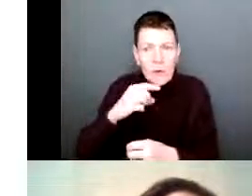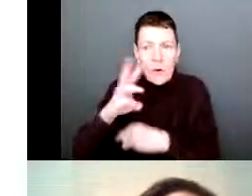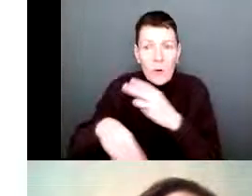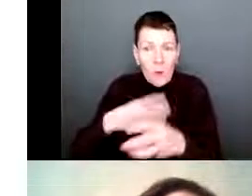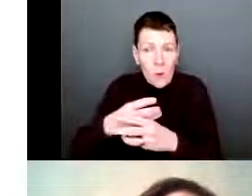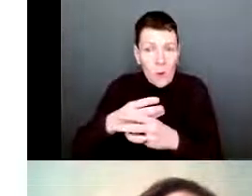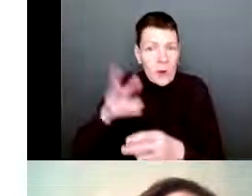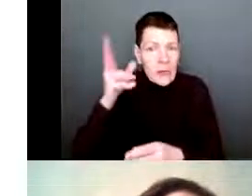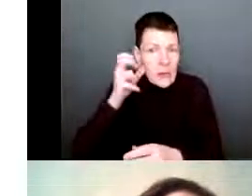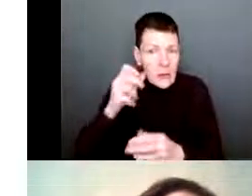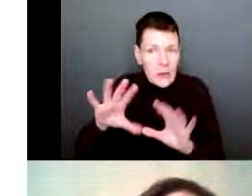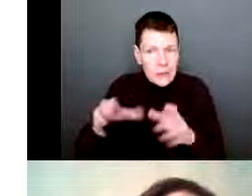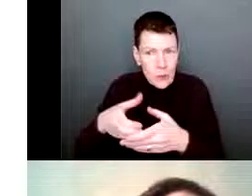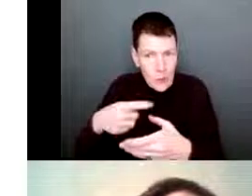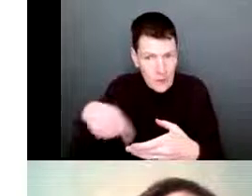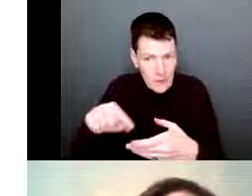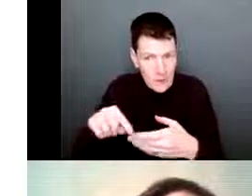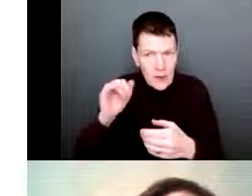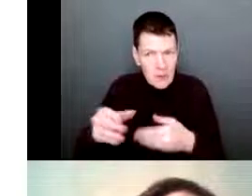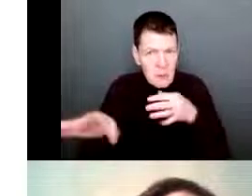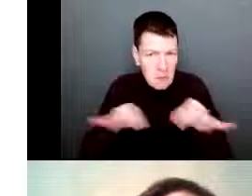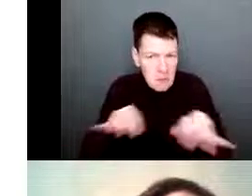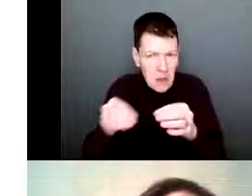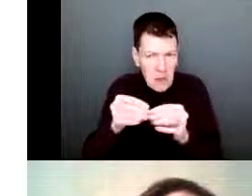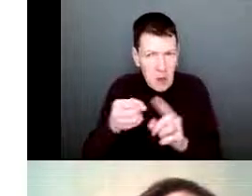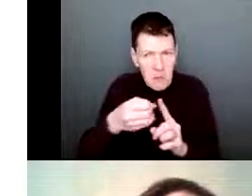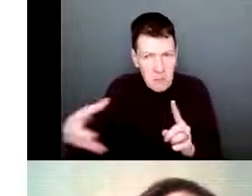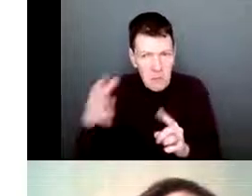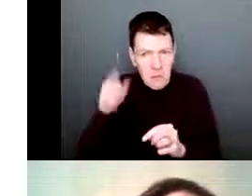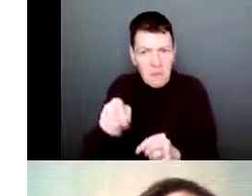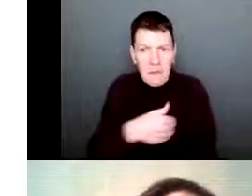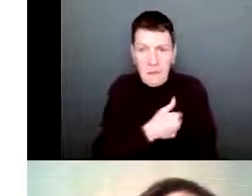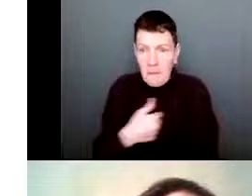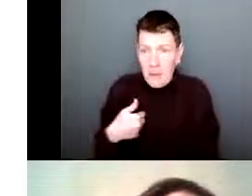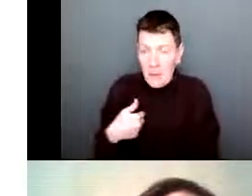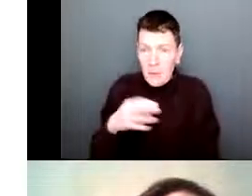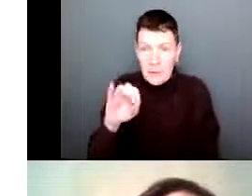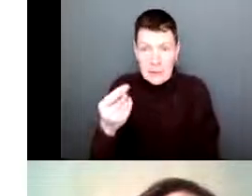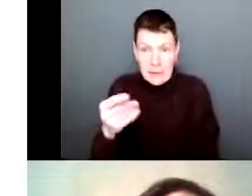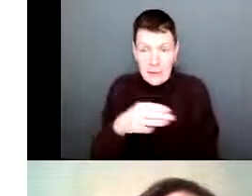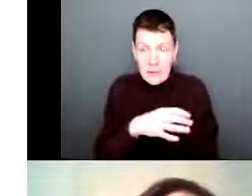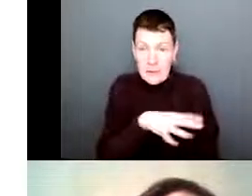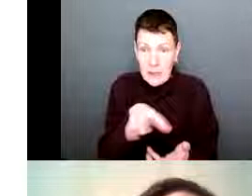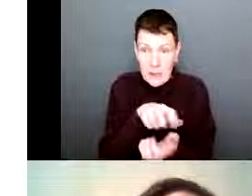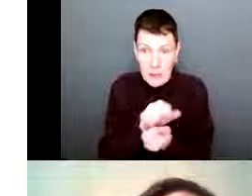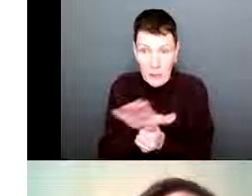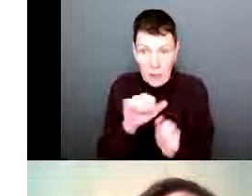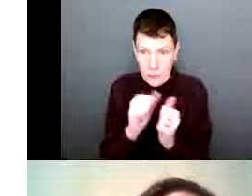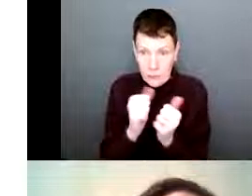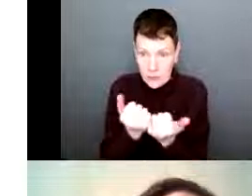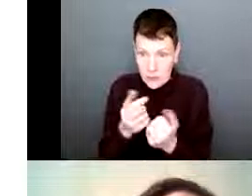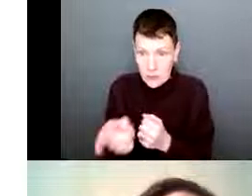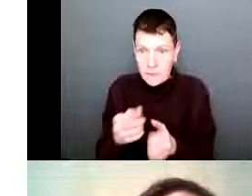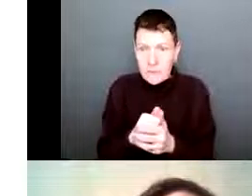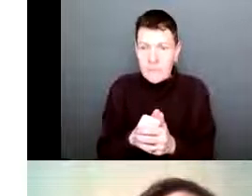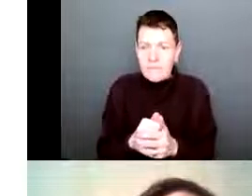will give us more information about what that involves. She's a member of the executive committee of her association